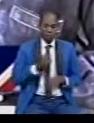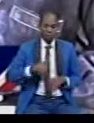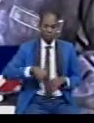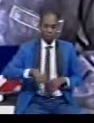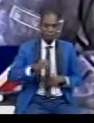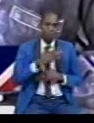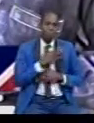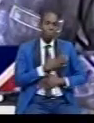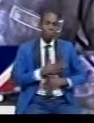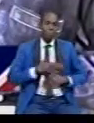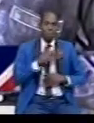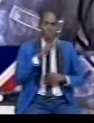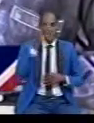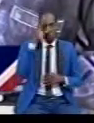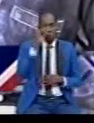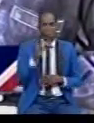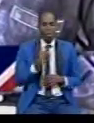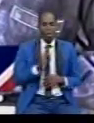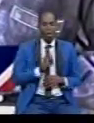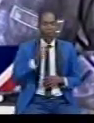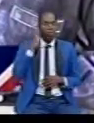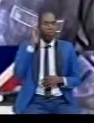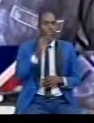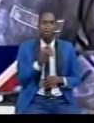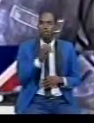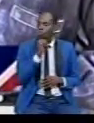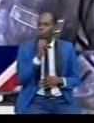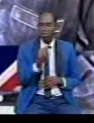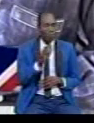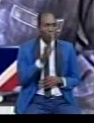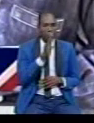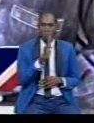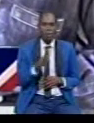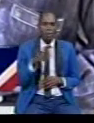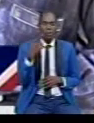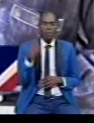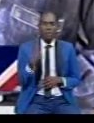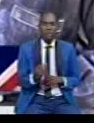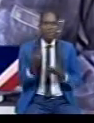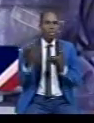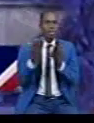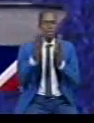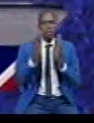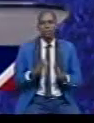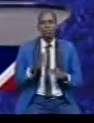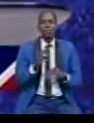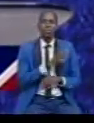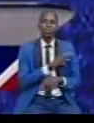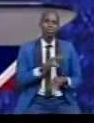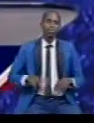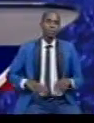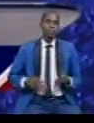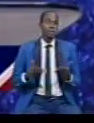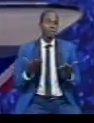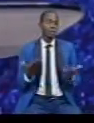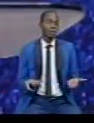men, I should not be the servant of Christ. Here